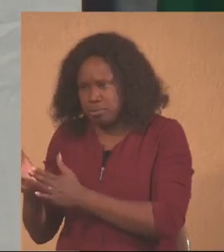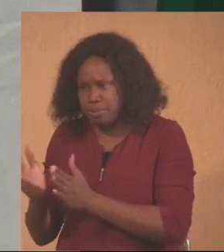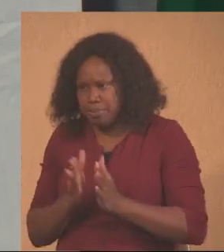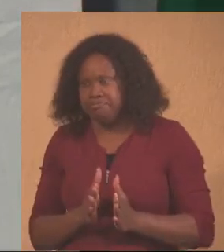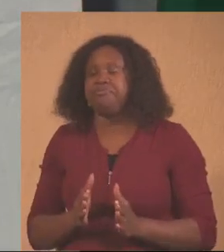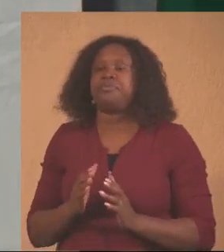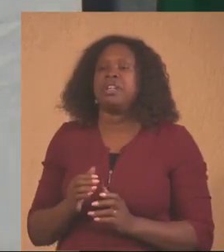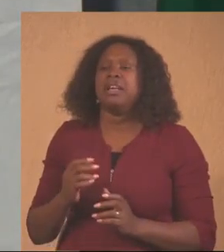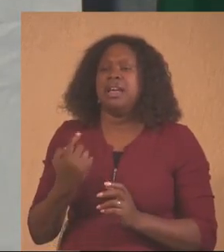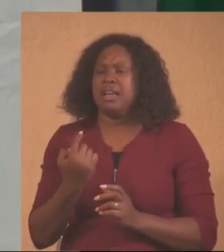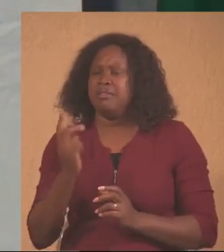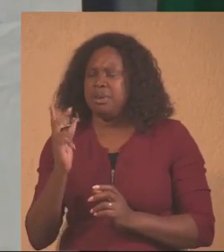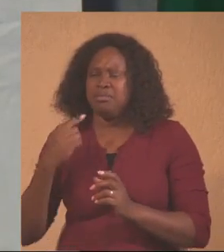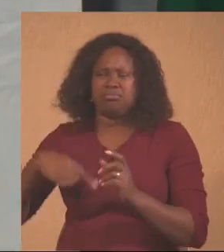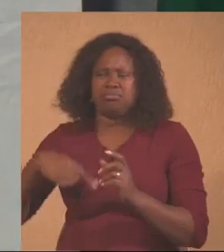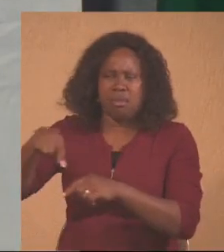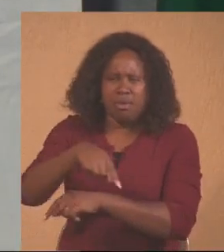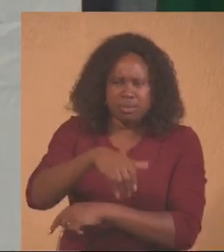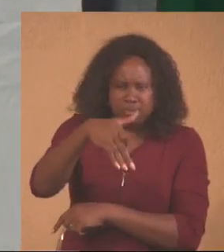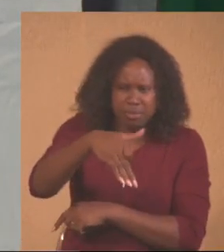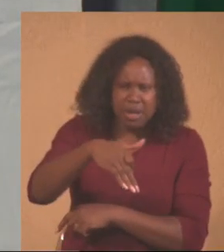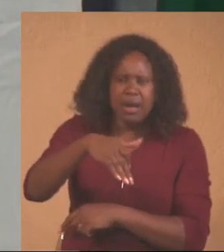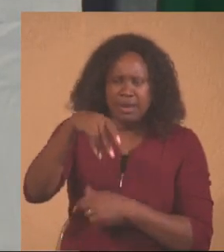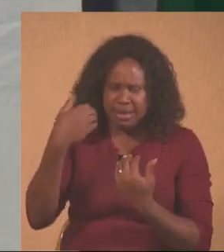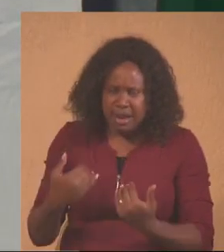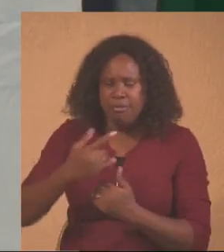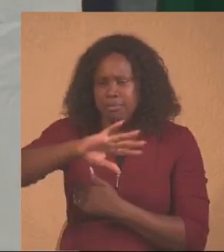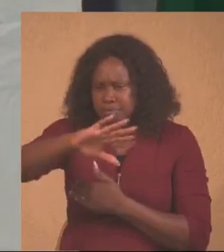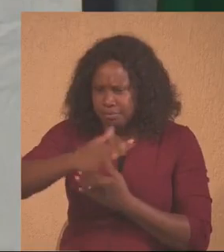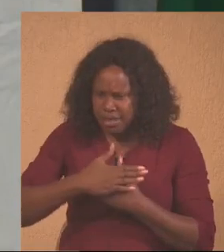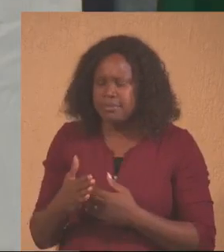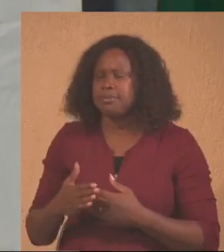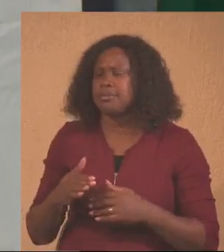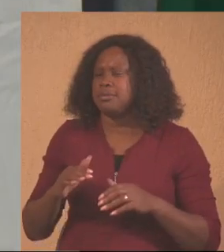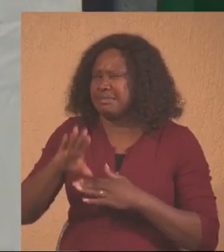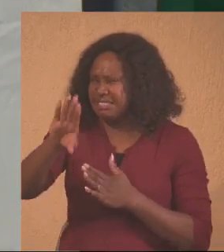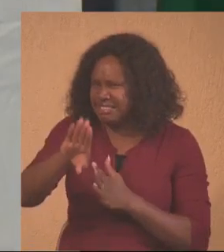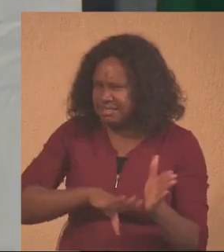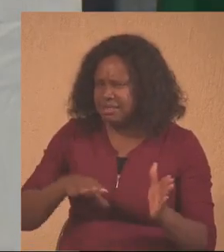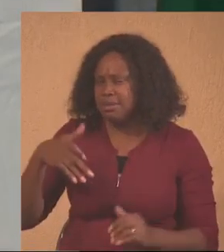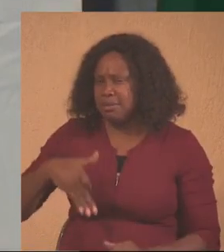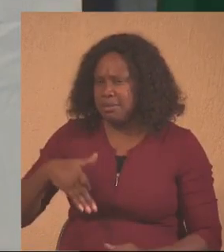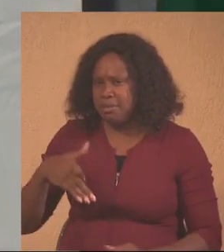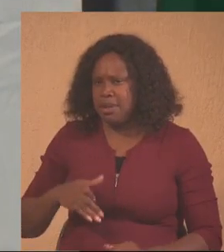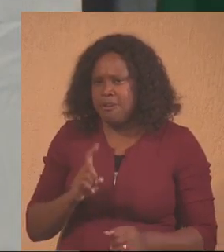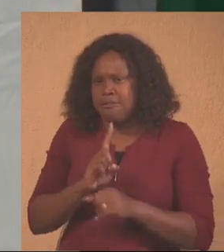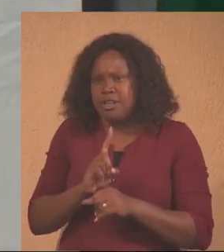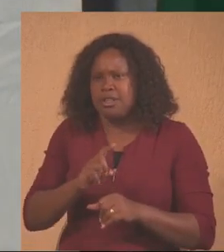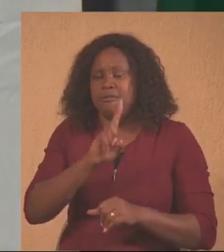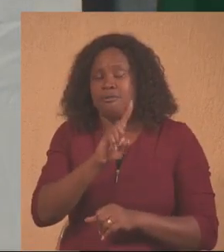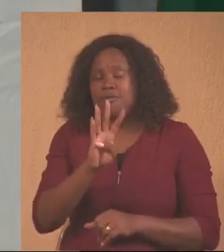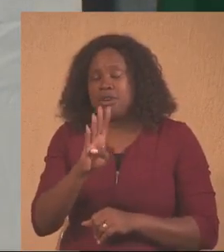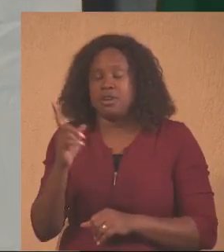back in country has to go through a supervised mandatory quarantine for 14